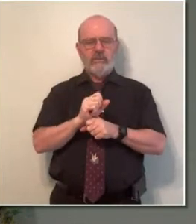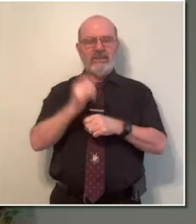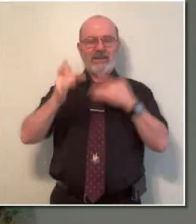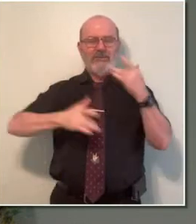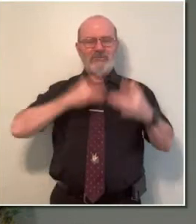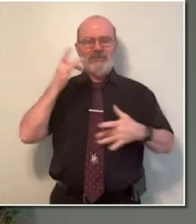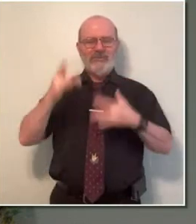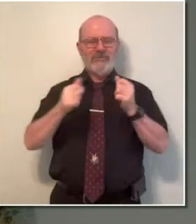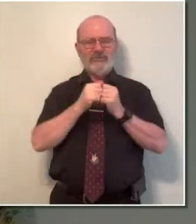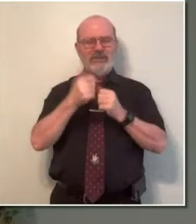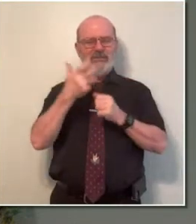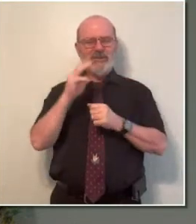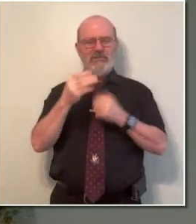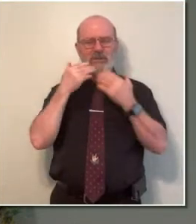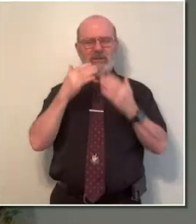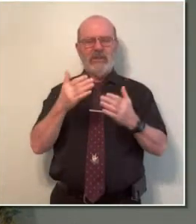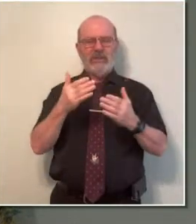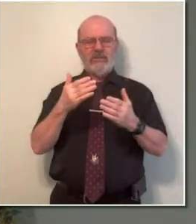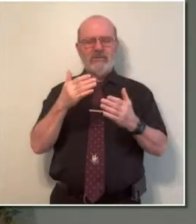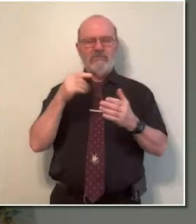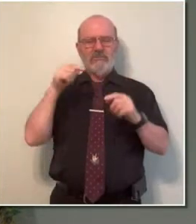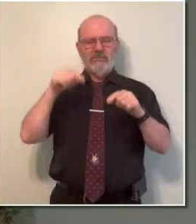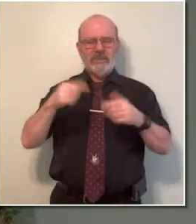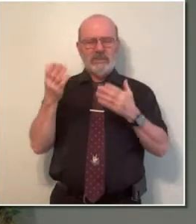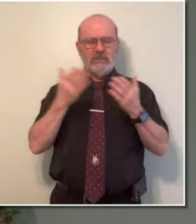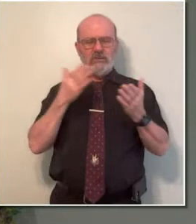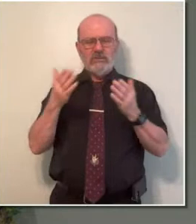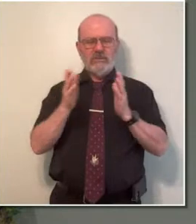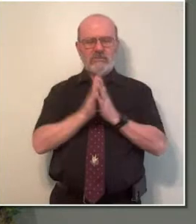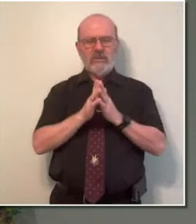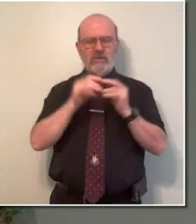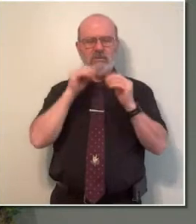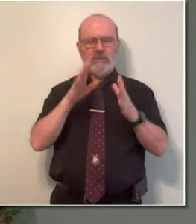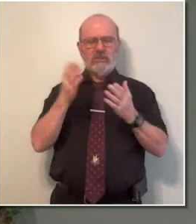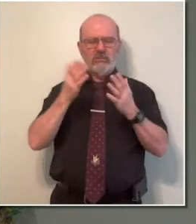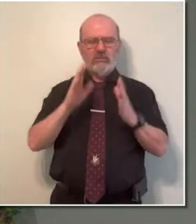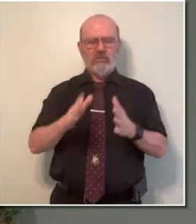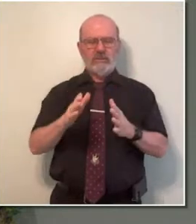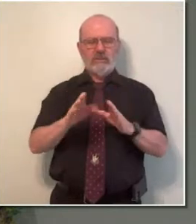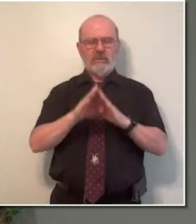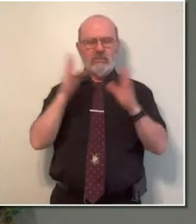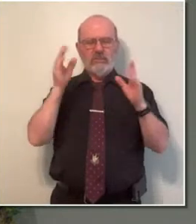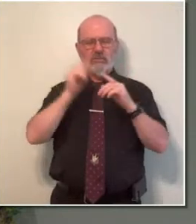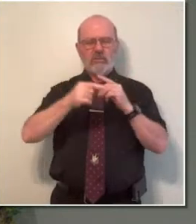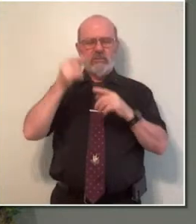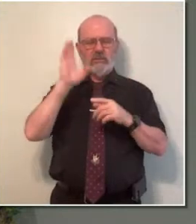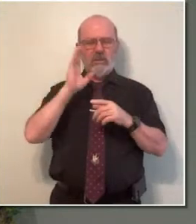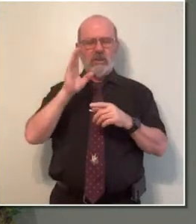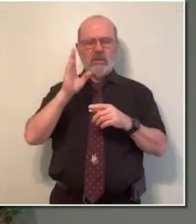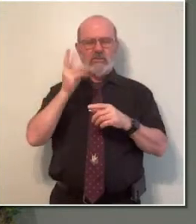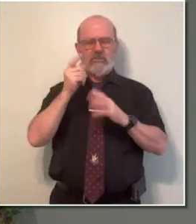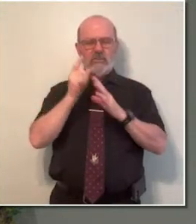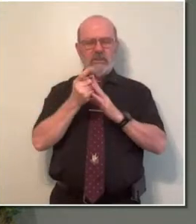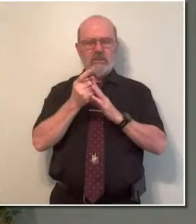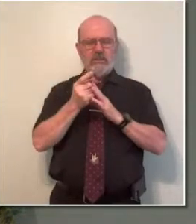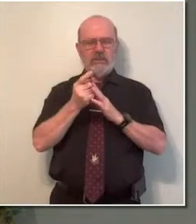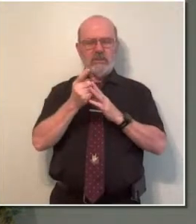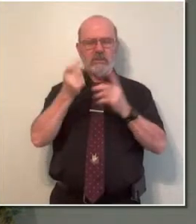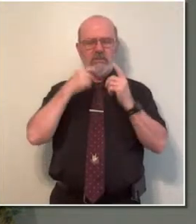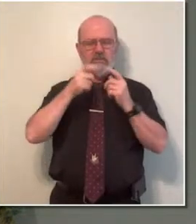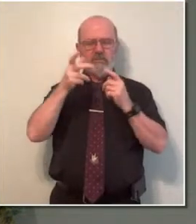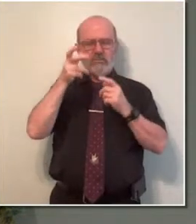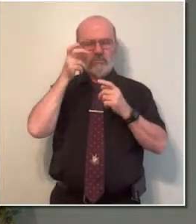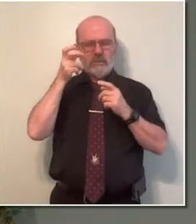together with them. Thank you for this service. I pray you'll bless your servant as he opens the Word of God in a few moments. Give us ears to